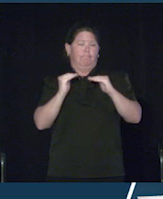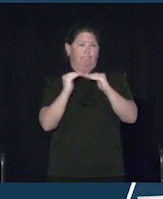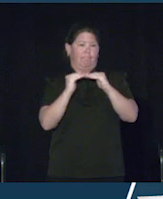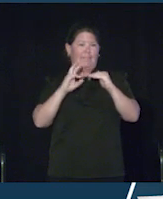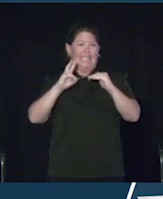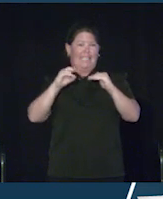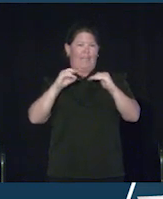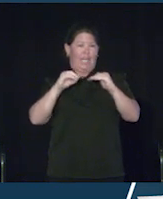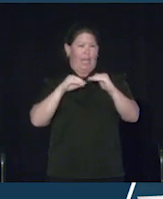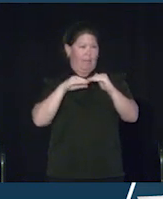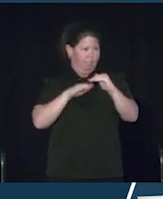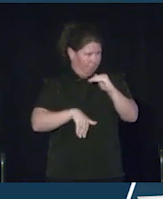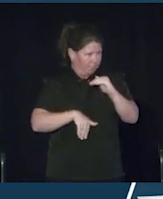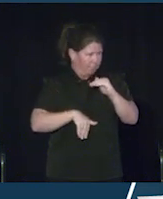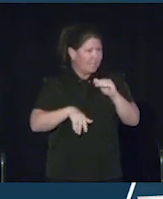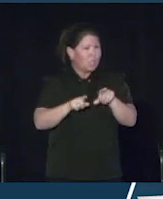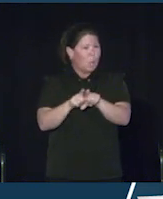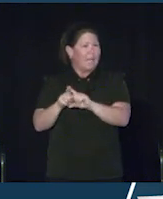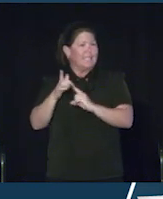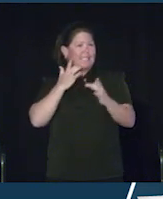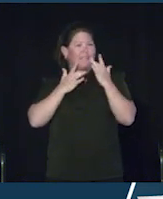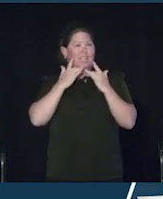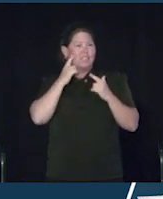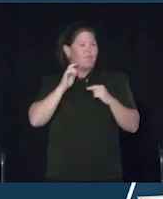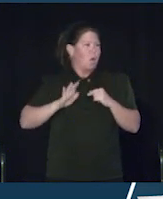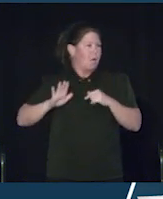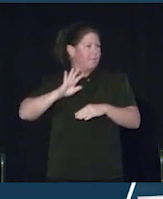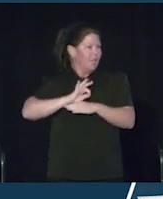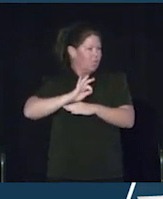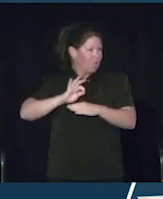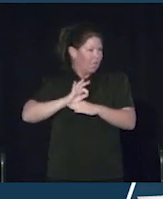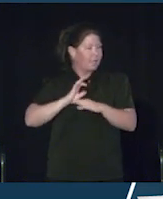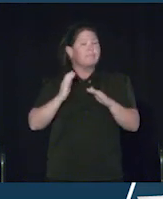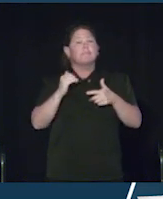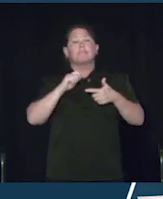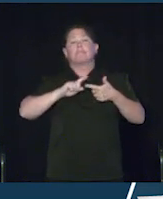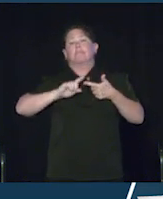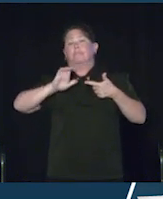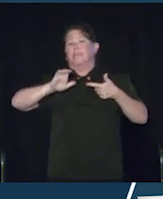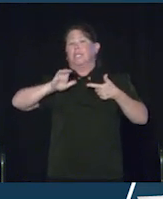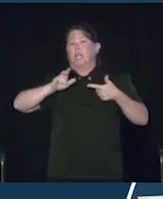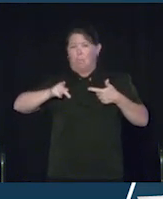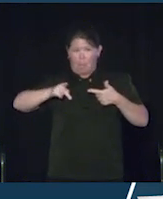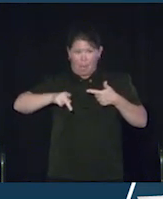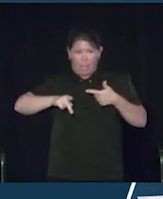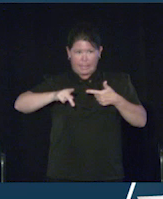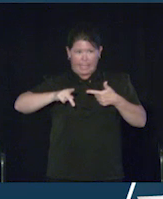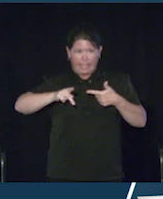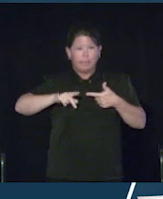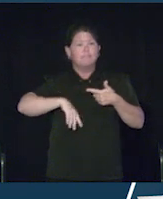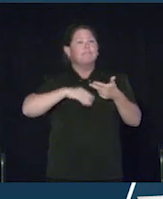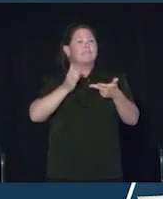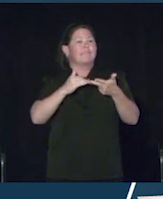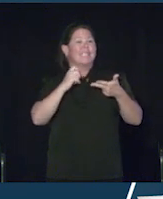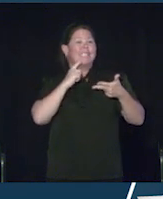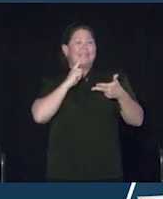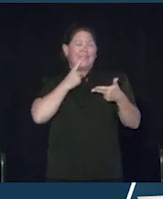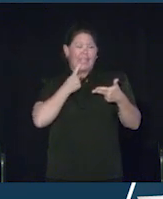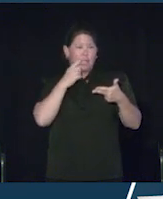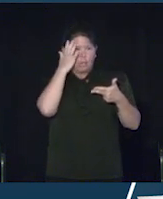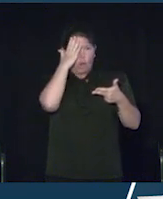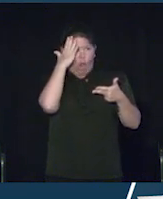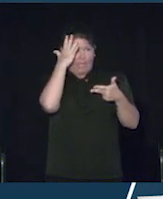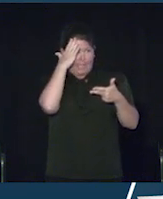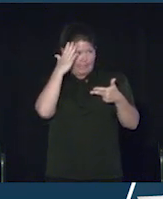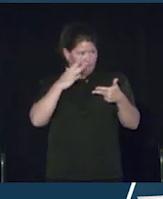functioning, also individuals with cerebral palsy, individuals with severe forms of autism, and we